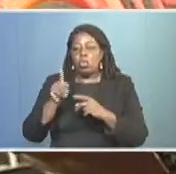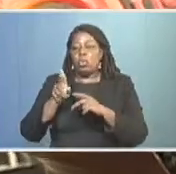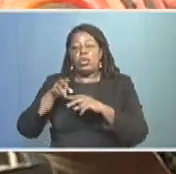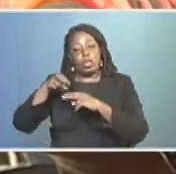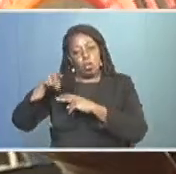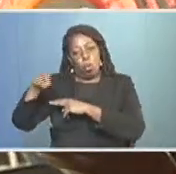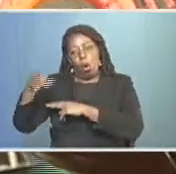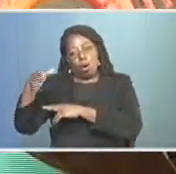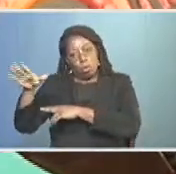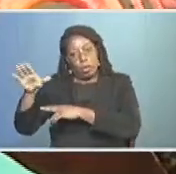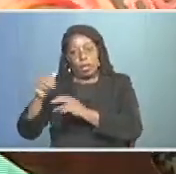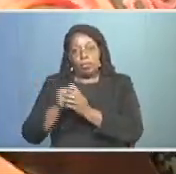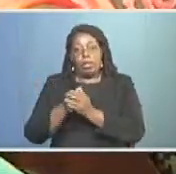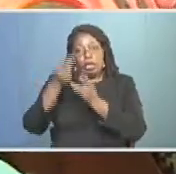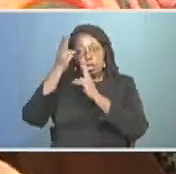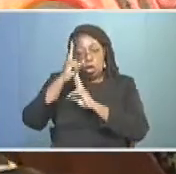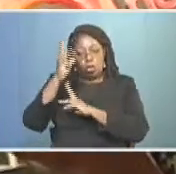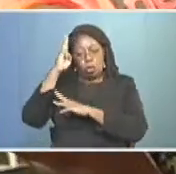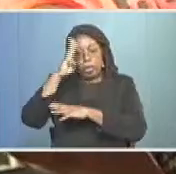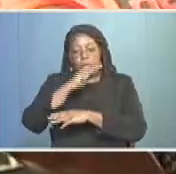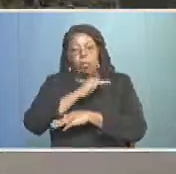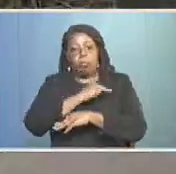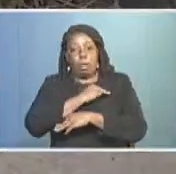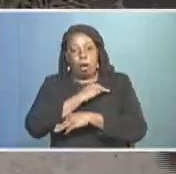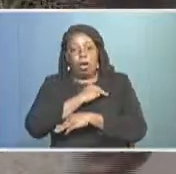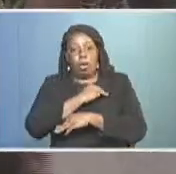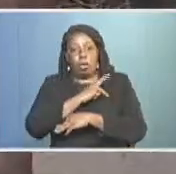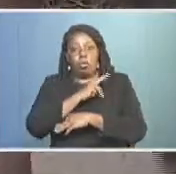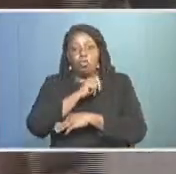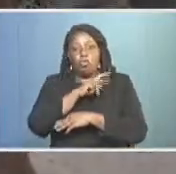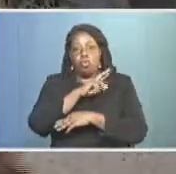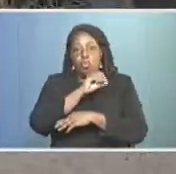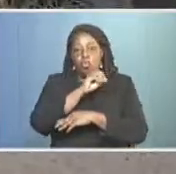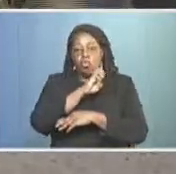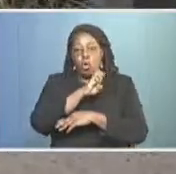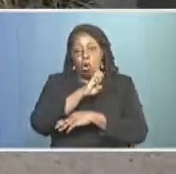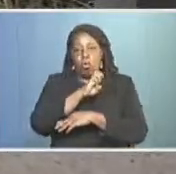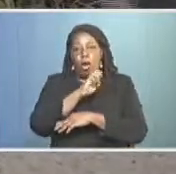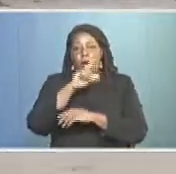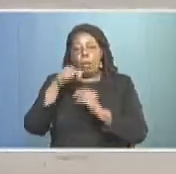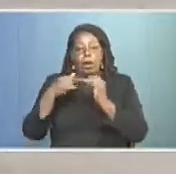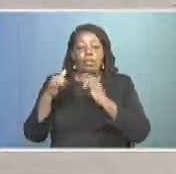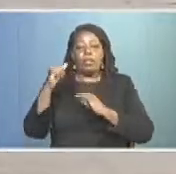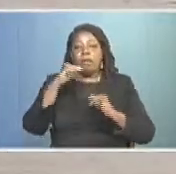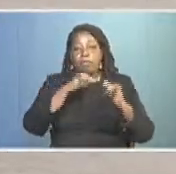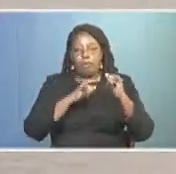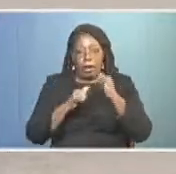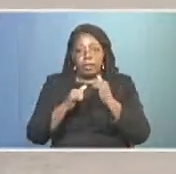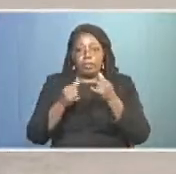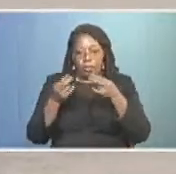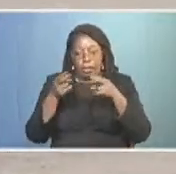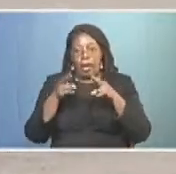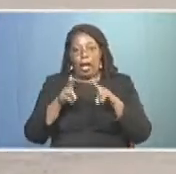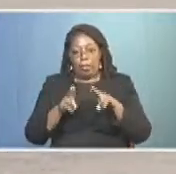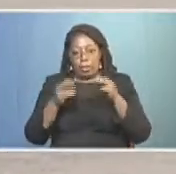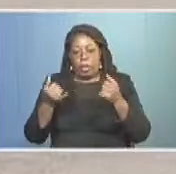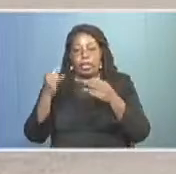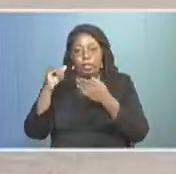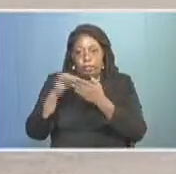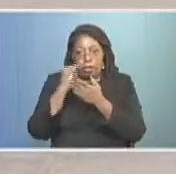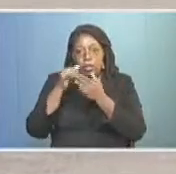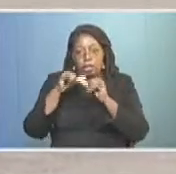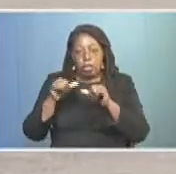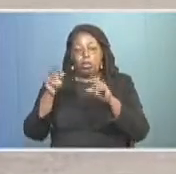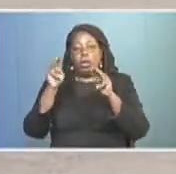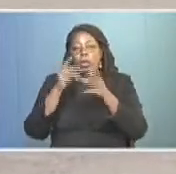Security Minister, the Honorable Wayne Monroe there, who condemns such acts of violence. This as an investigation continues